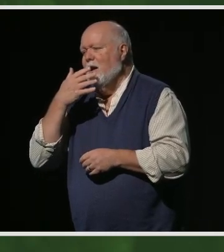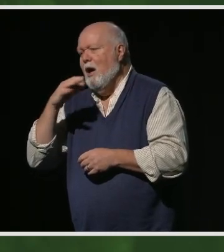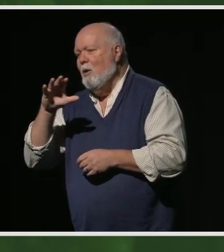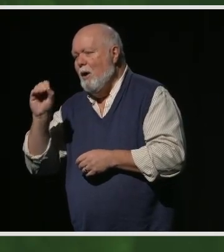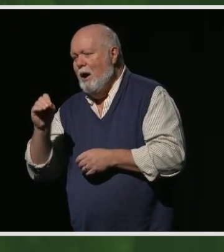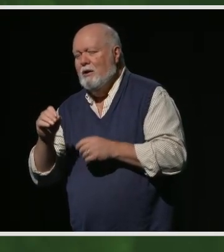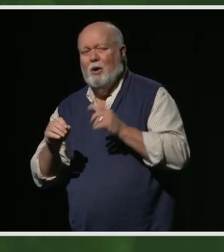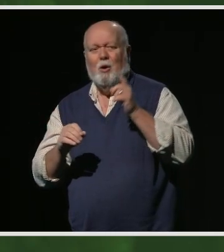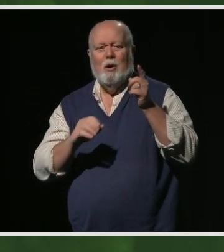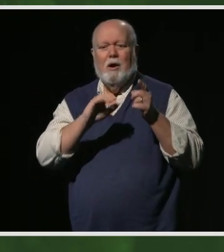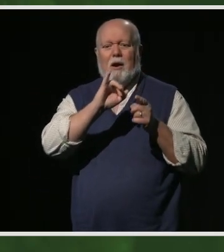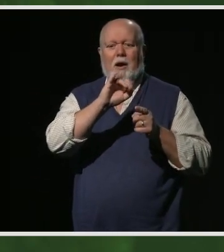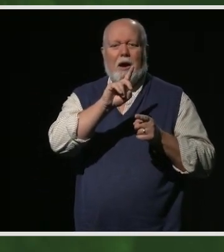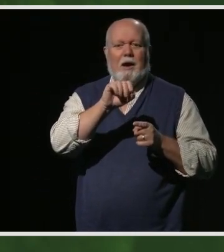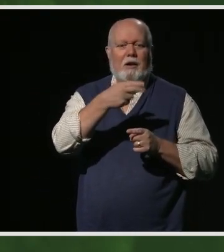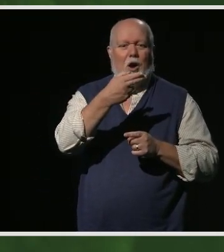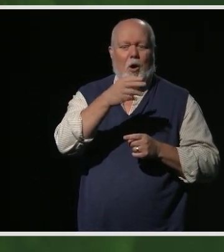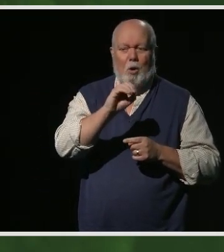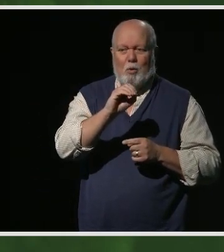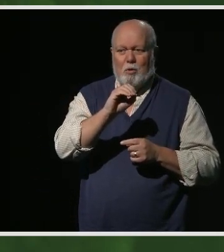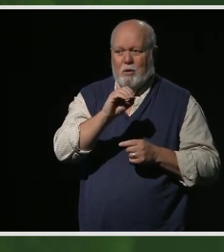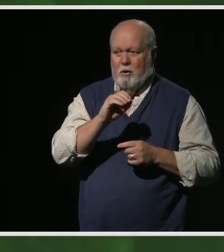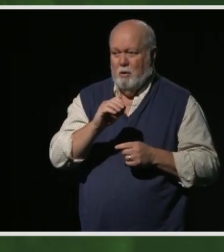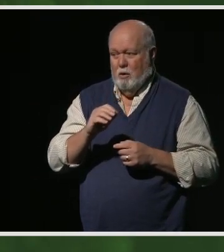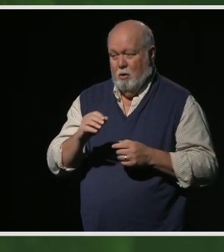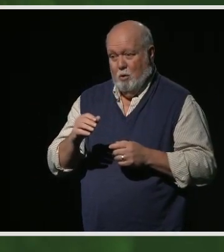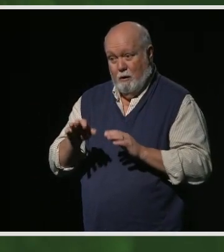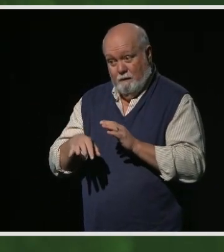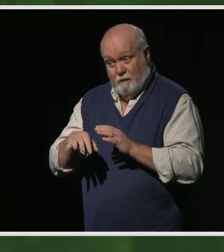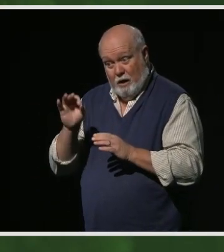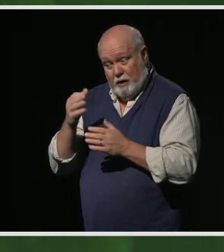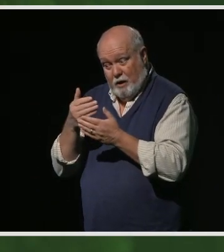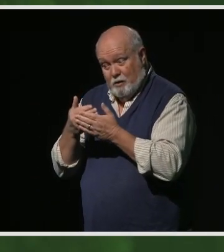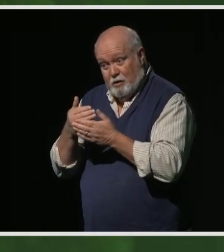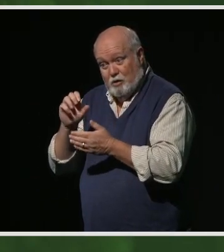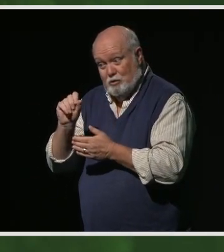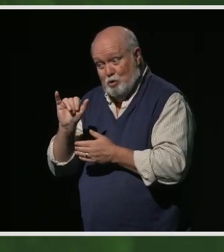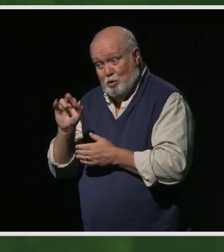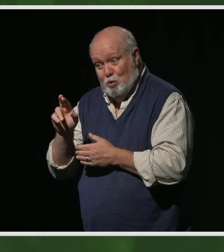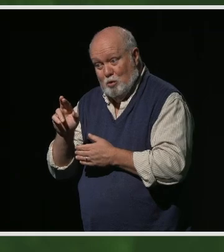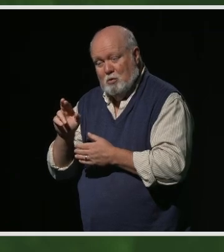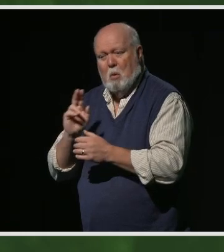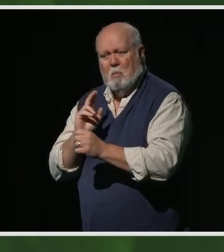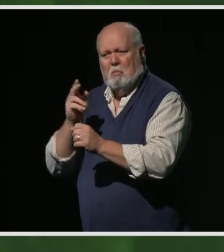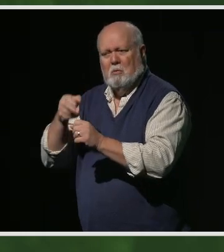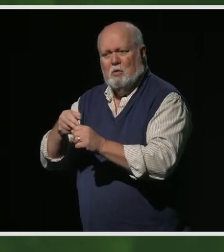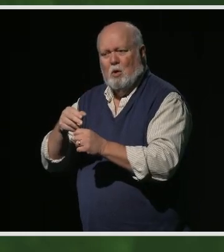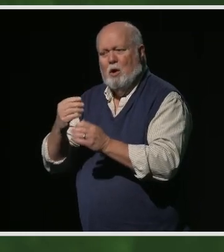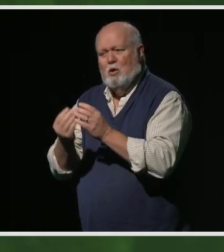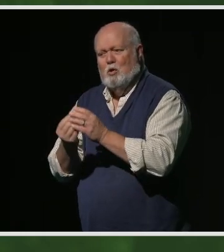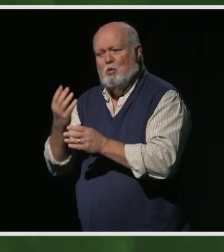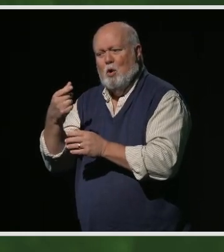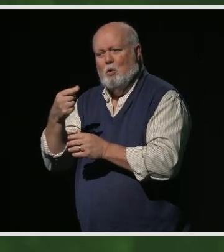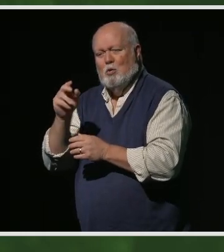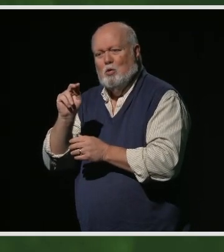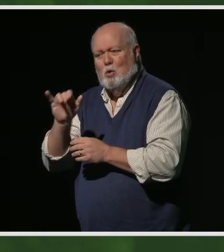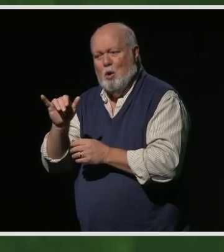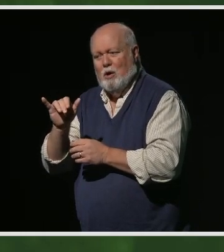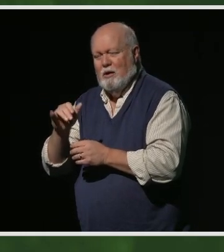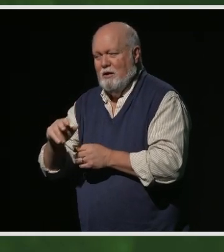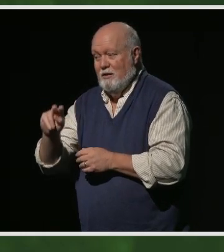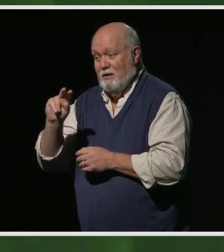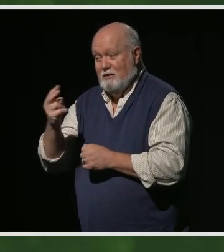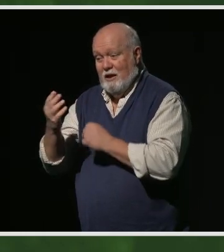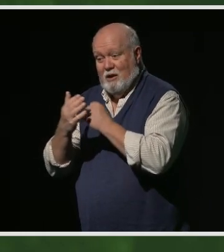When we found out they had a facility in Baldwinsville, we joined the Grow New York program. And on the second call in that program,